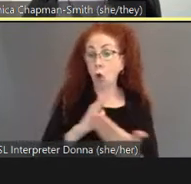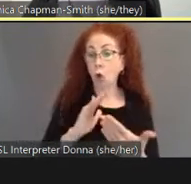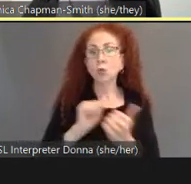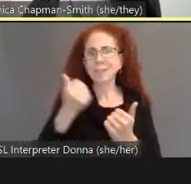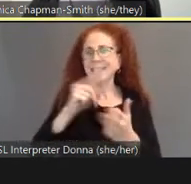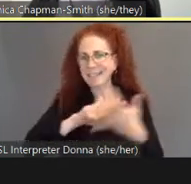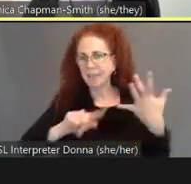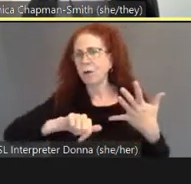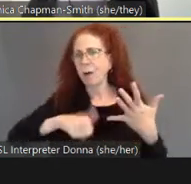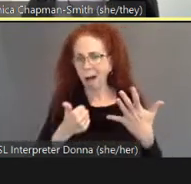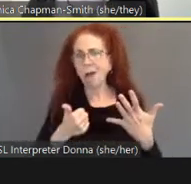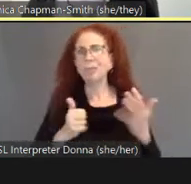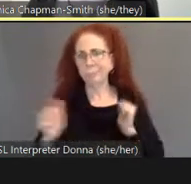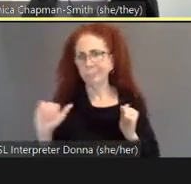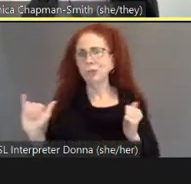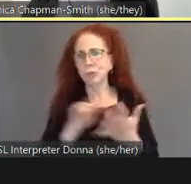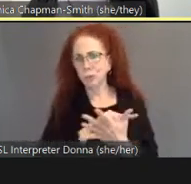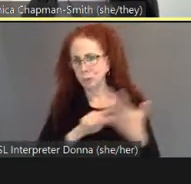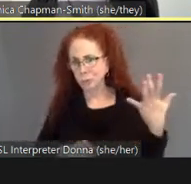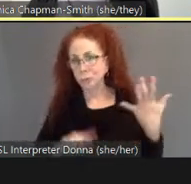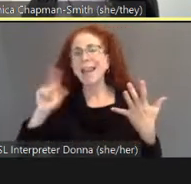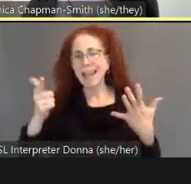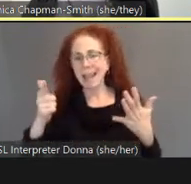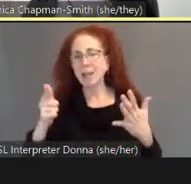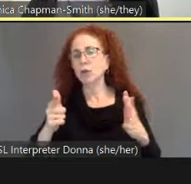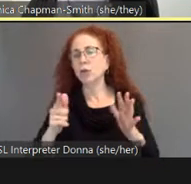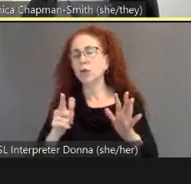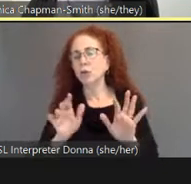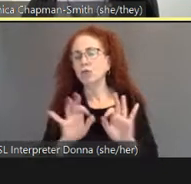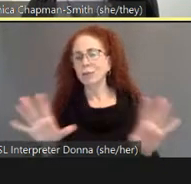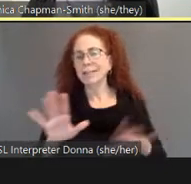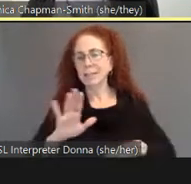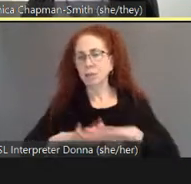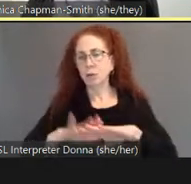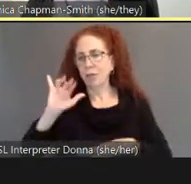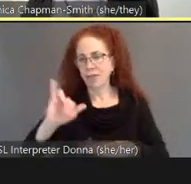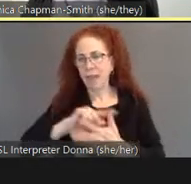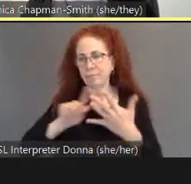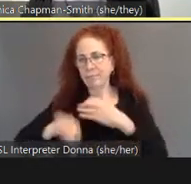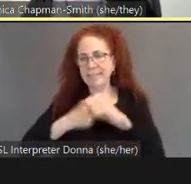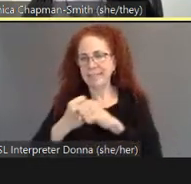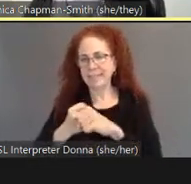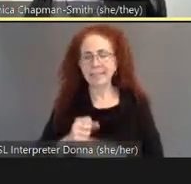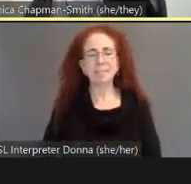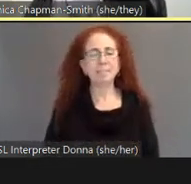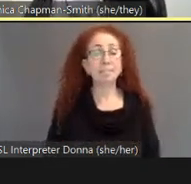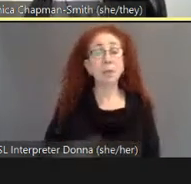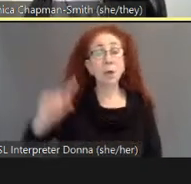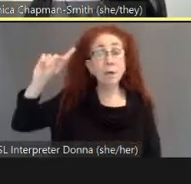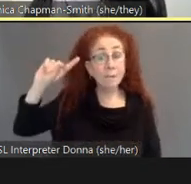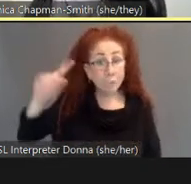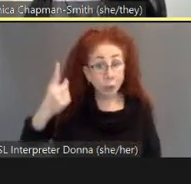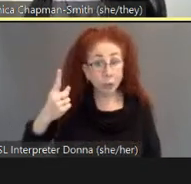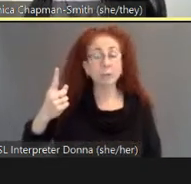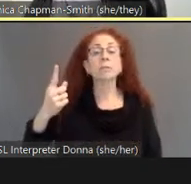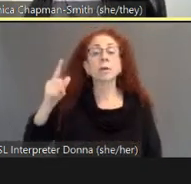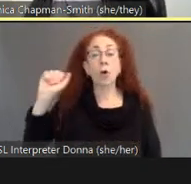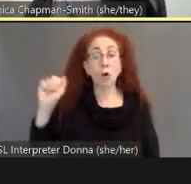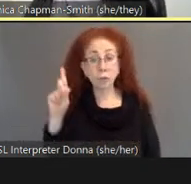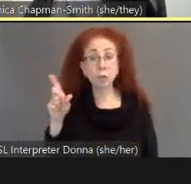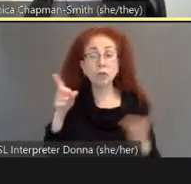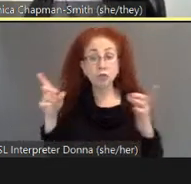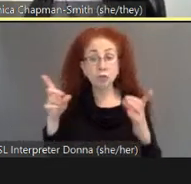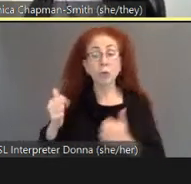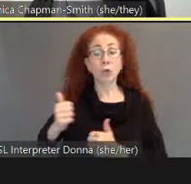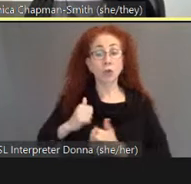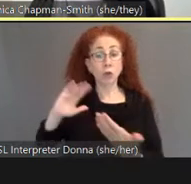other productions that were later released that season. The first audio description production, Soldier